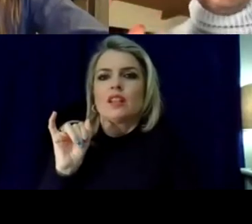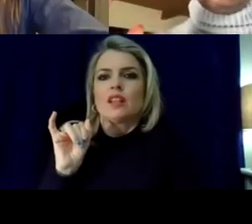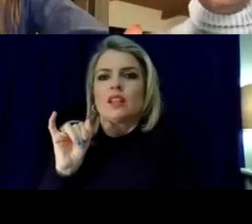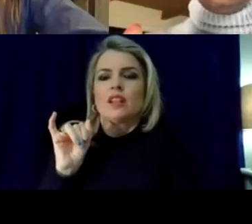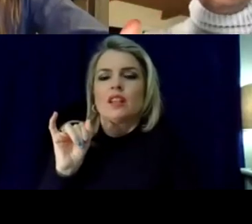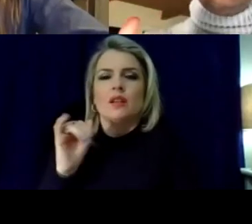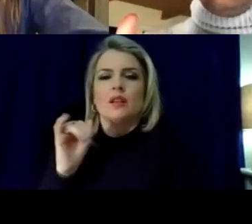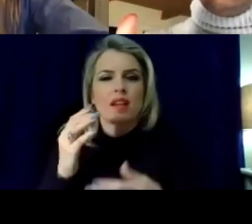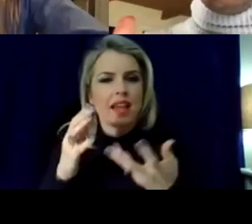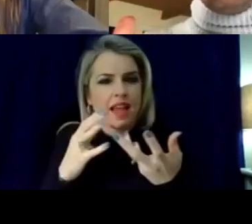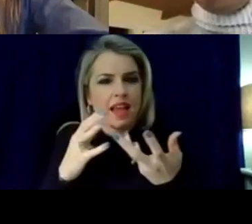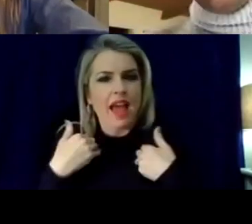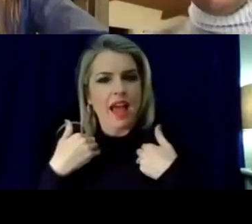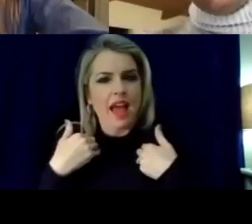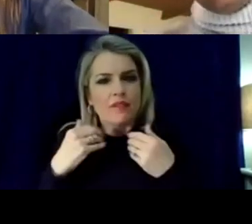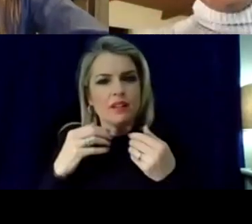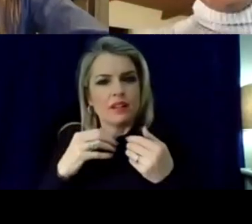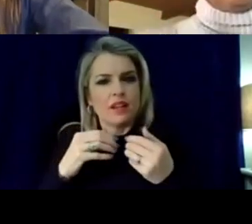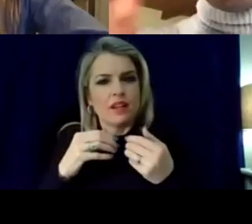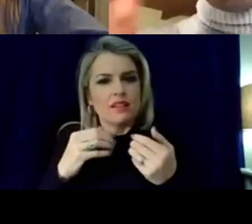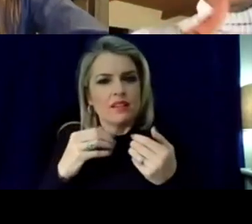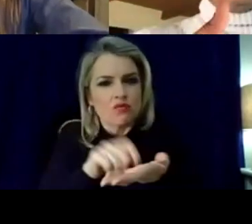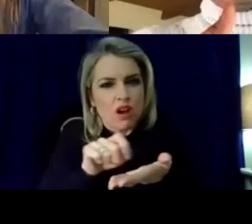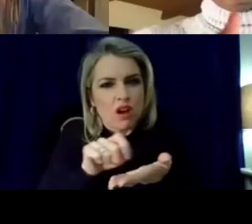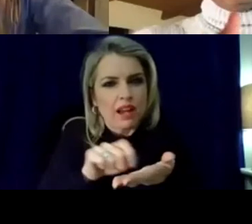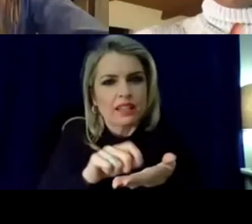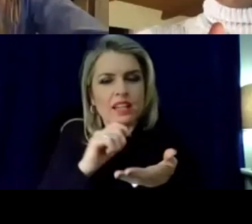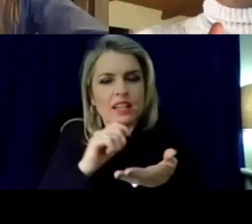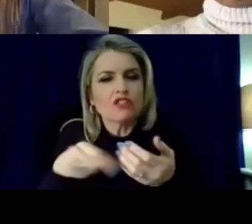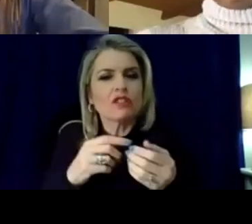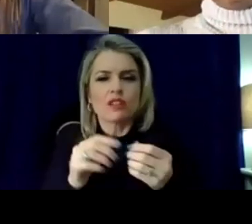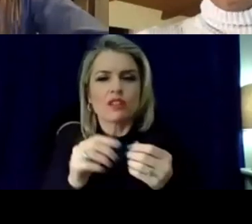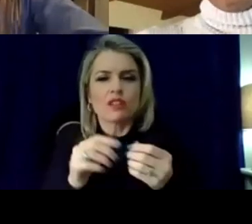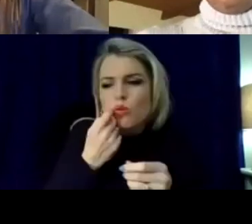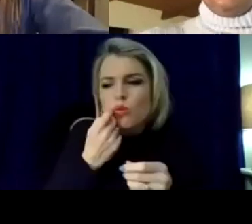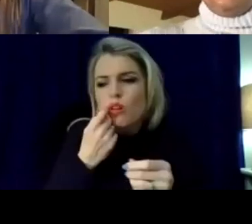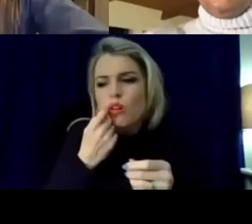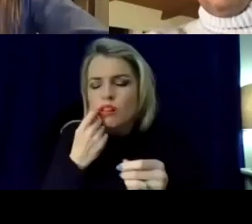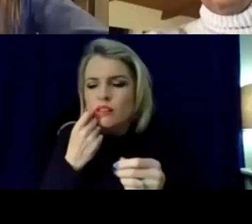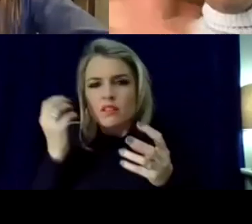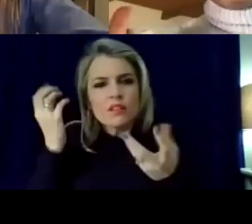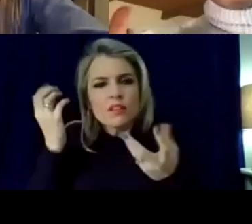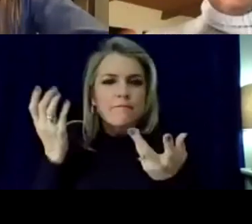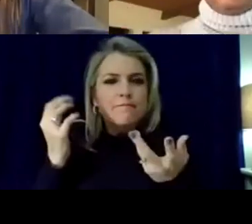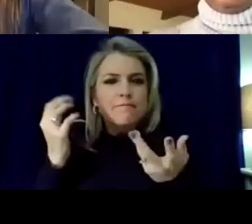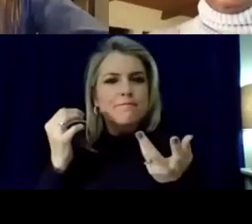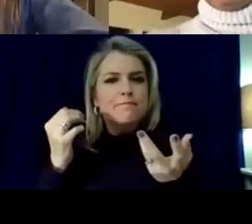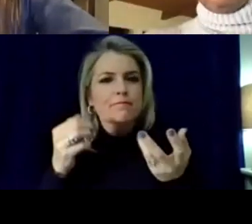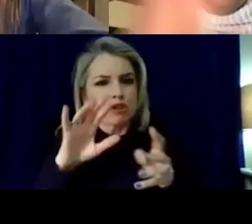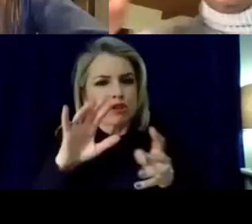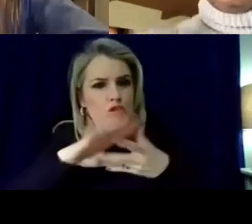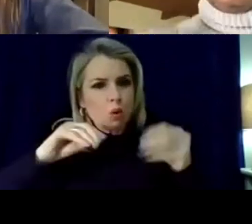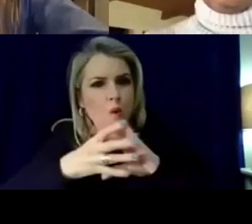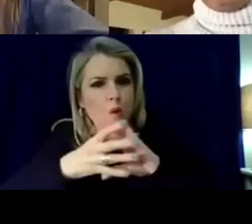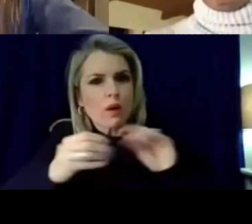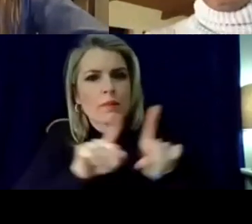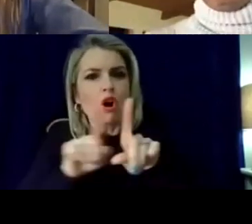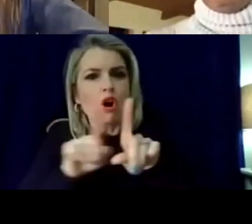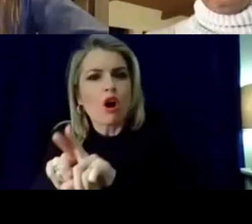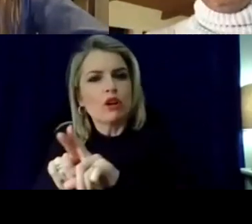piece that has what I think is not just a unique voice, but also a setting that was very